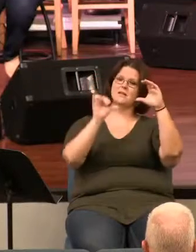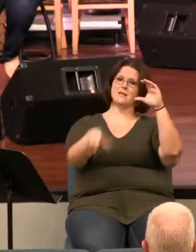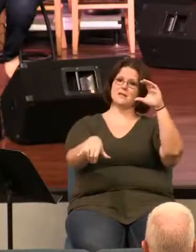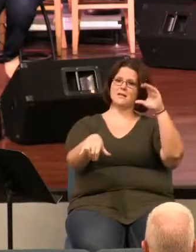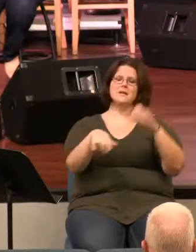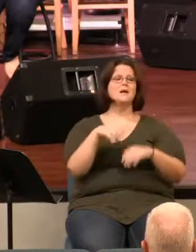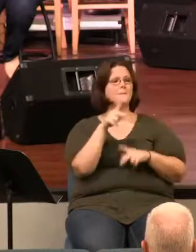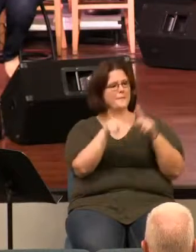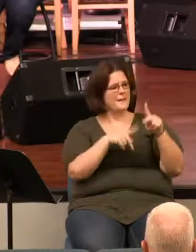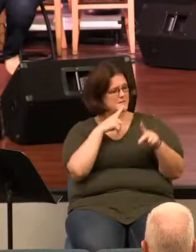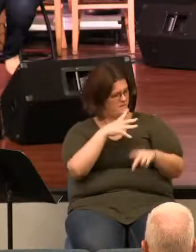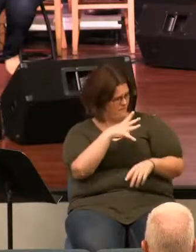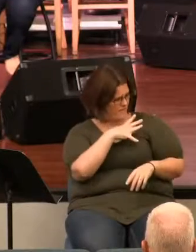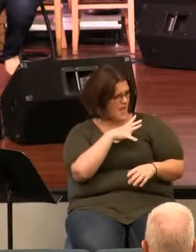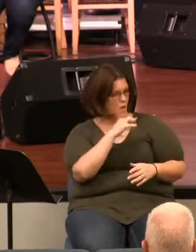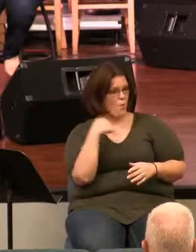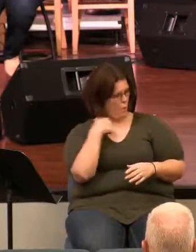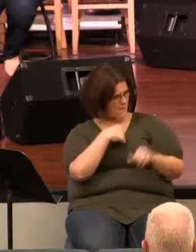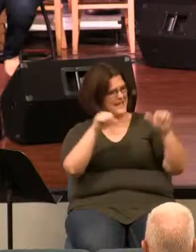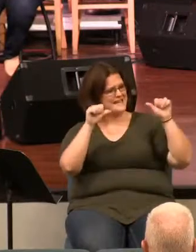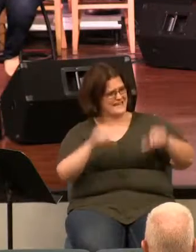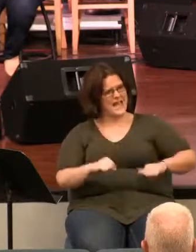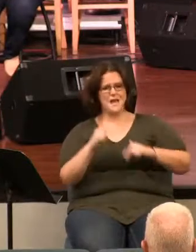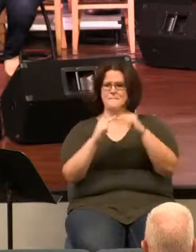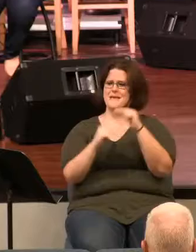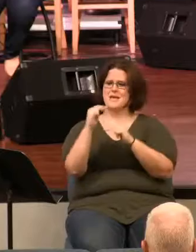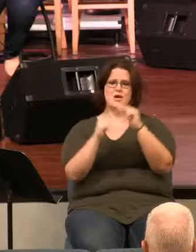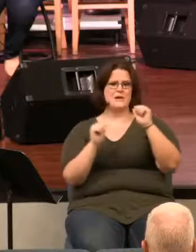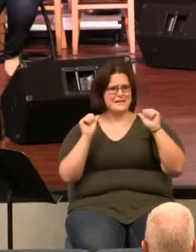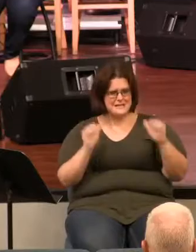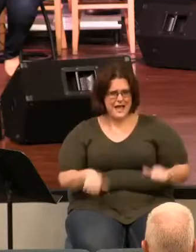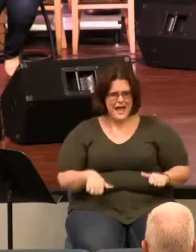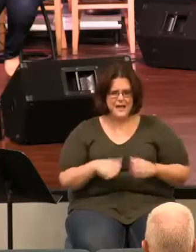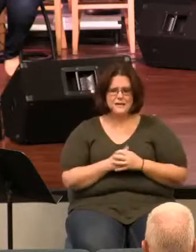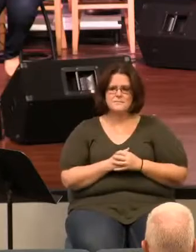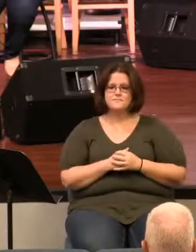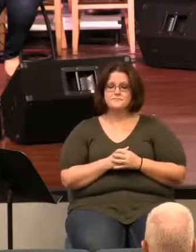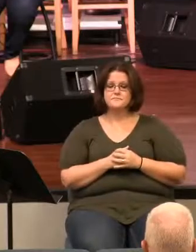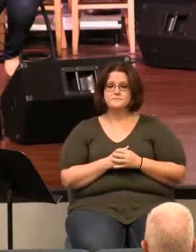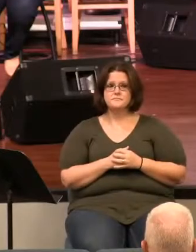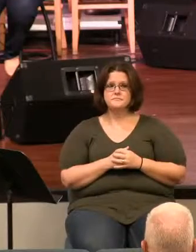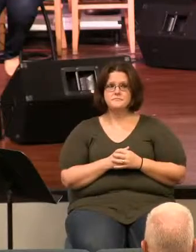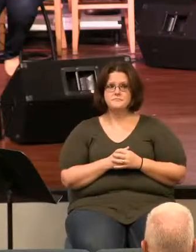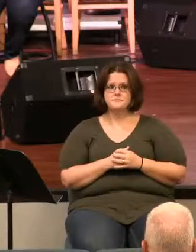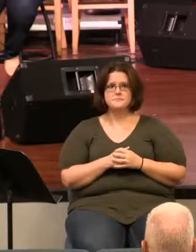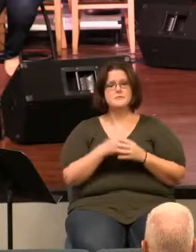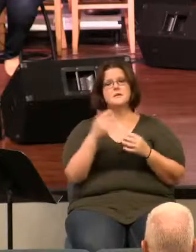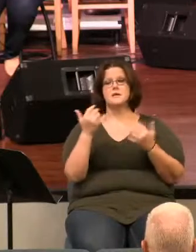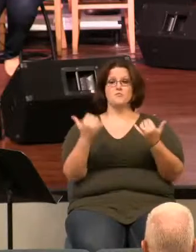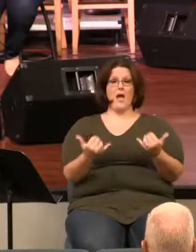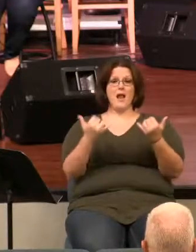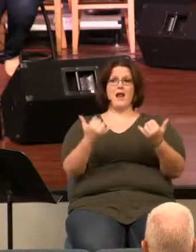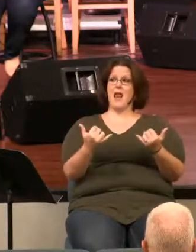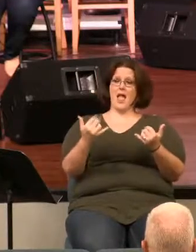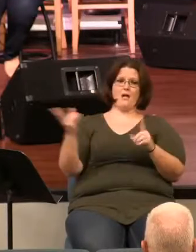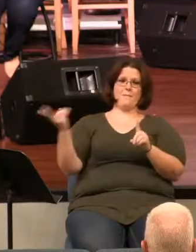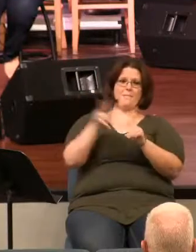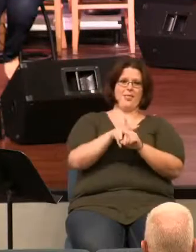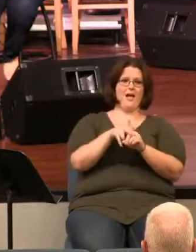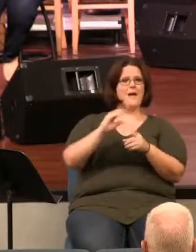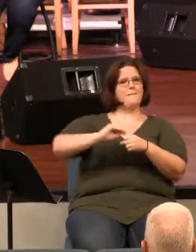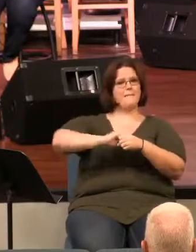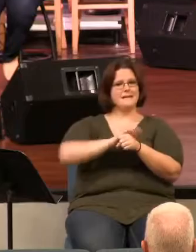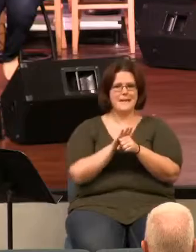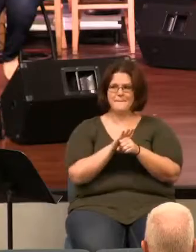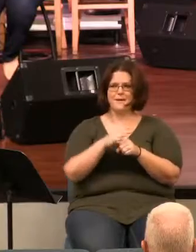said, let us do this. We can do this thing together. And there was, here's the thing. In spite of the pandemic, in spite of everything that's going on in our